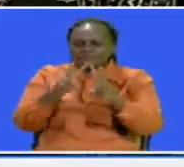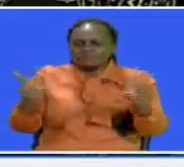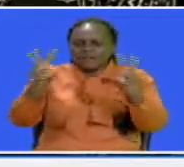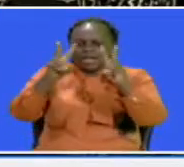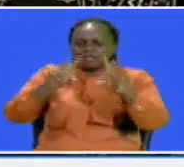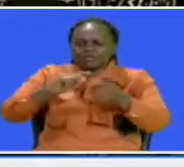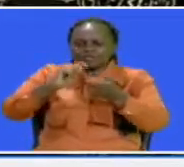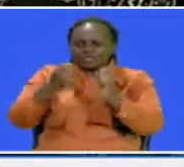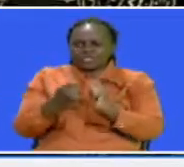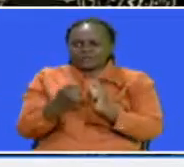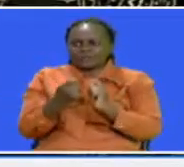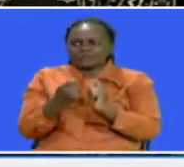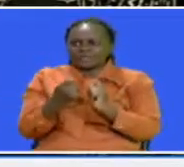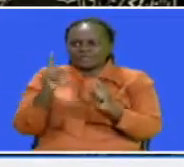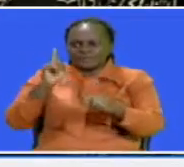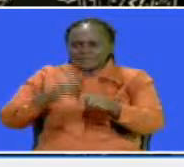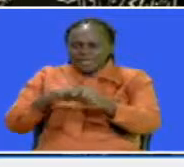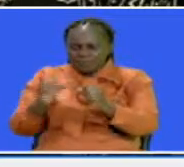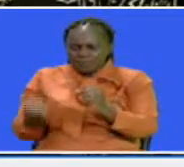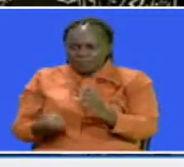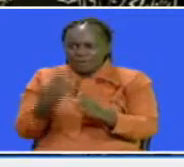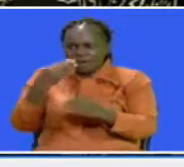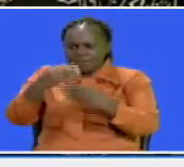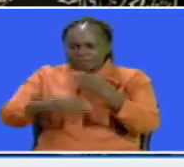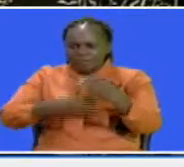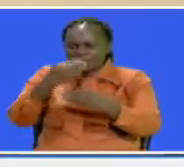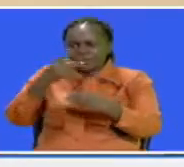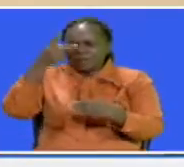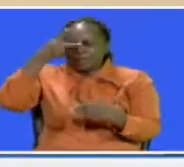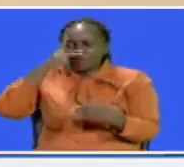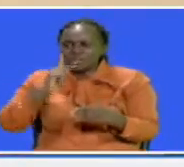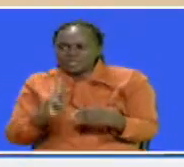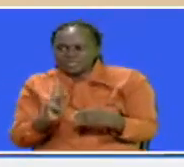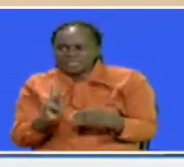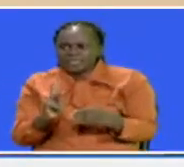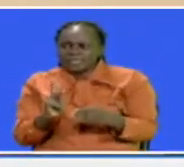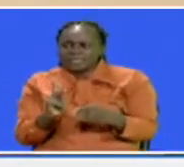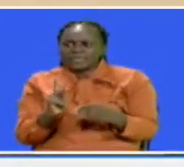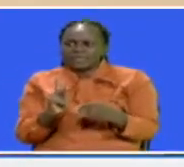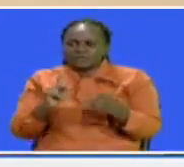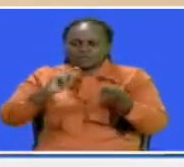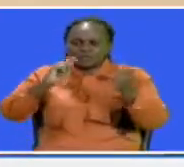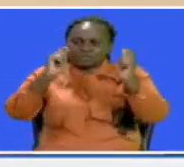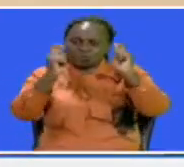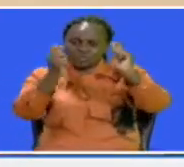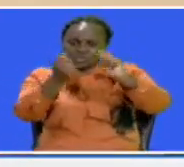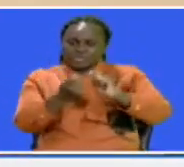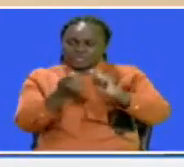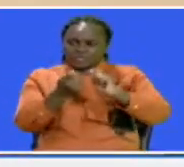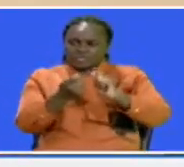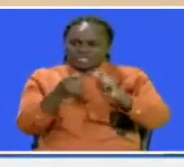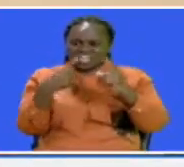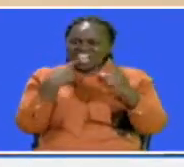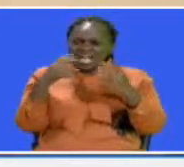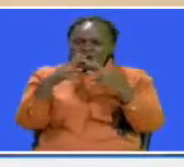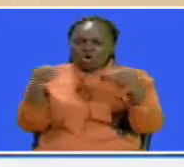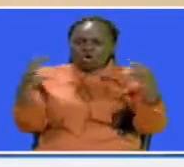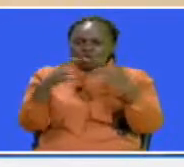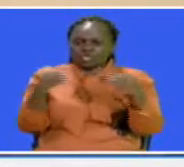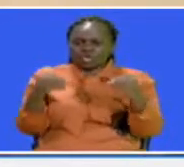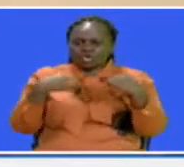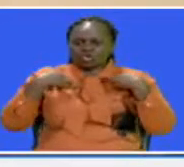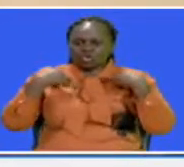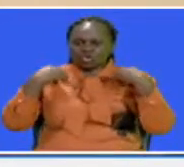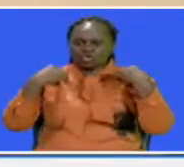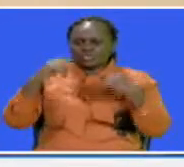they were coming with this cotton, textile and apparel policy, is to transform the cotton, textile and apparel